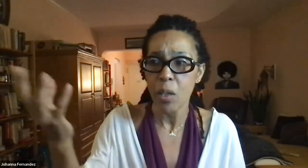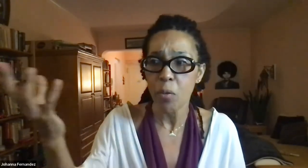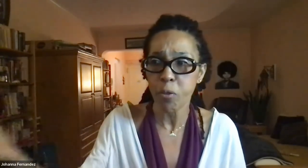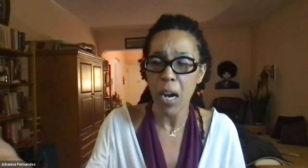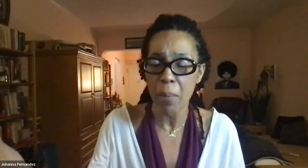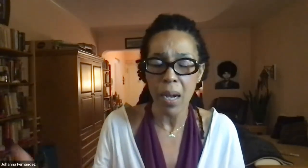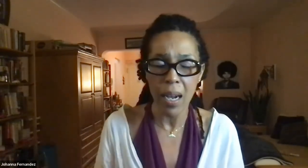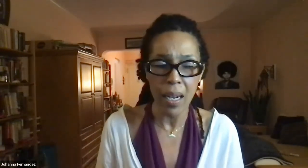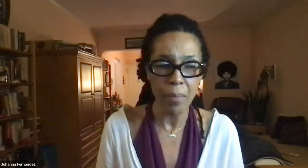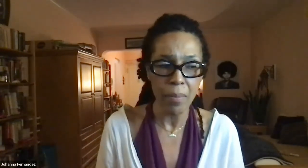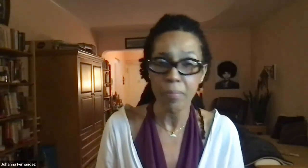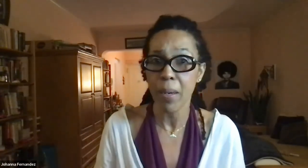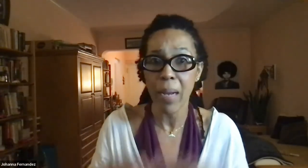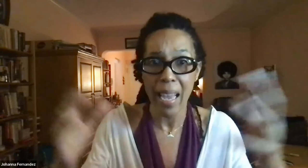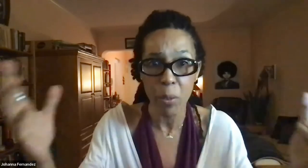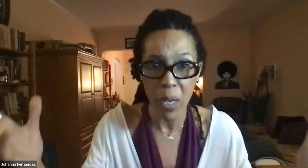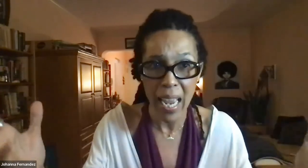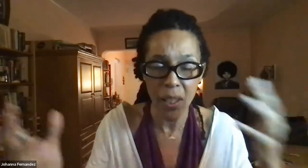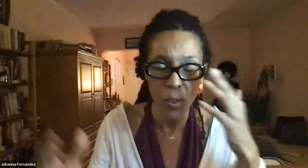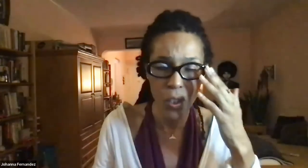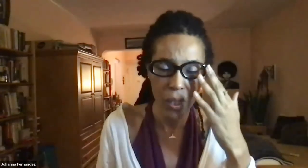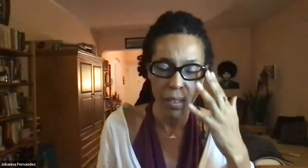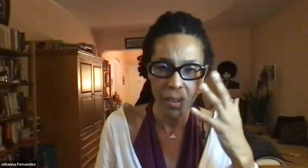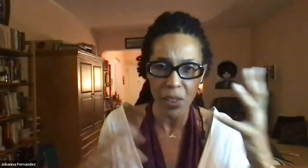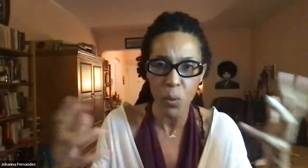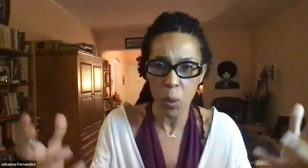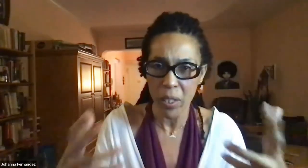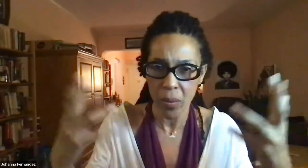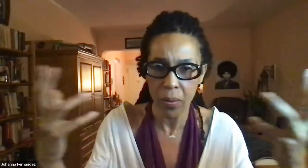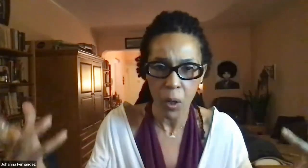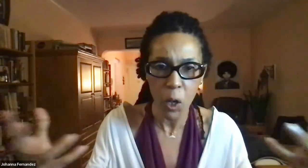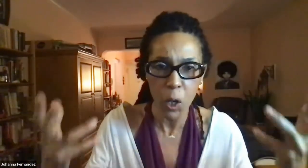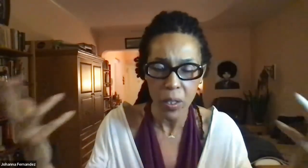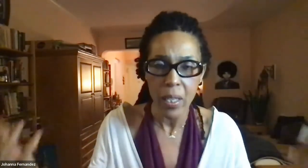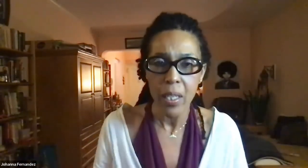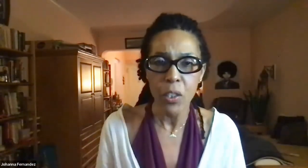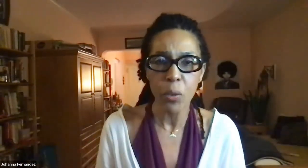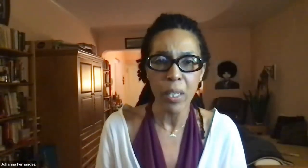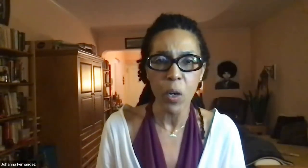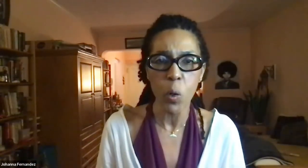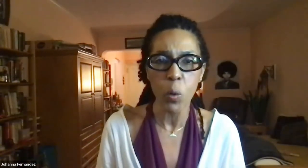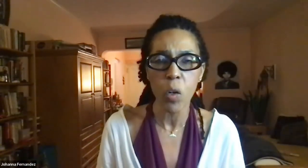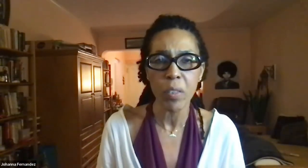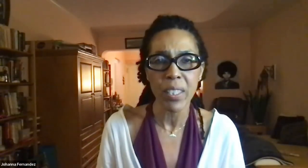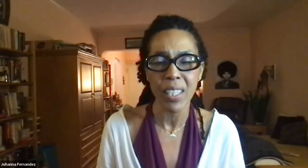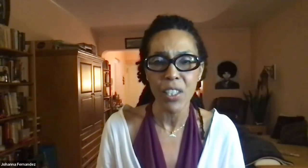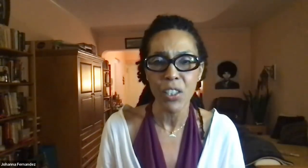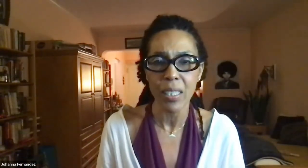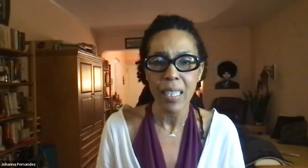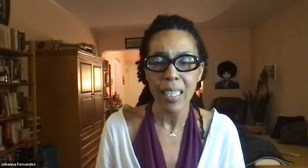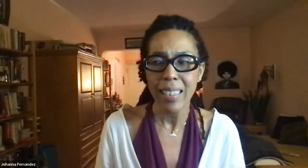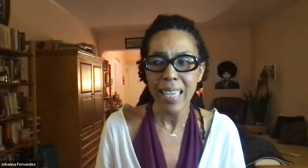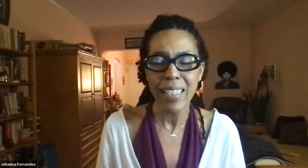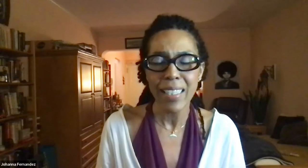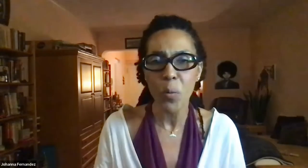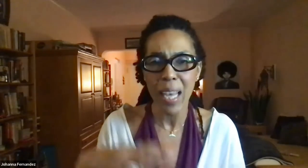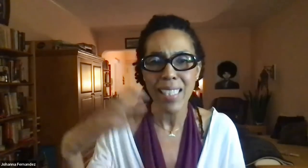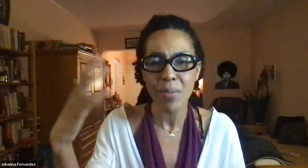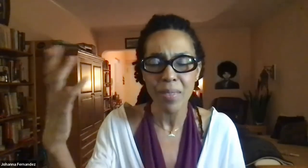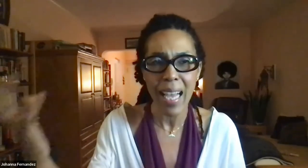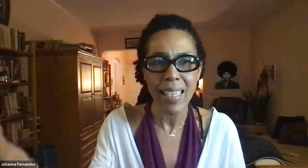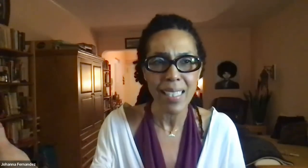different from everyone else. This is what we heard during the whole COVID discussion, that